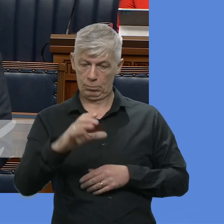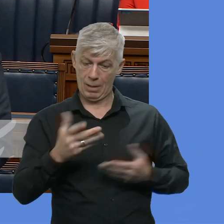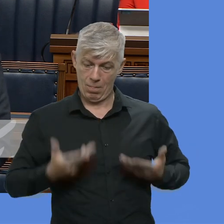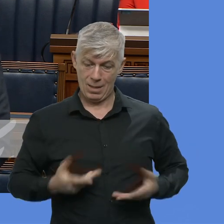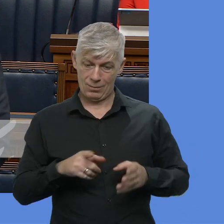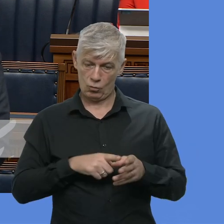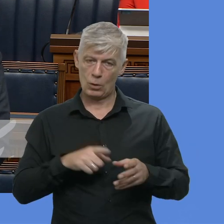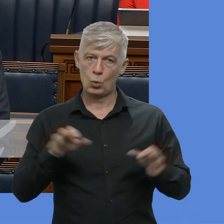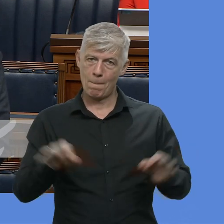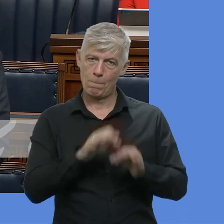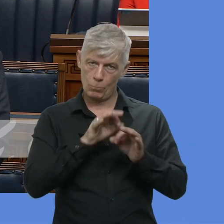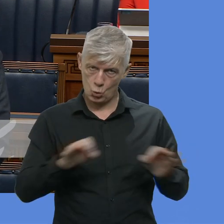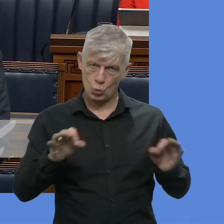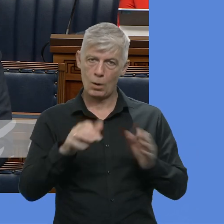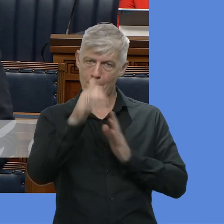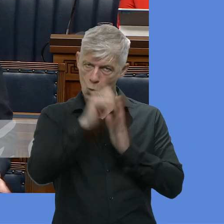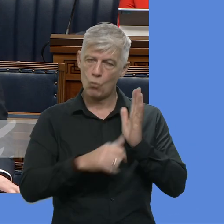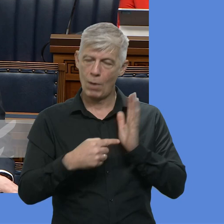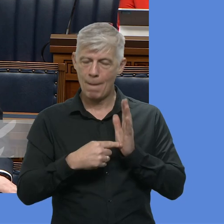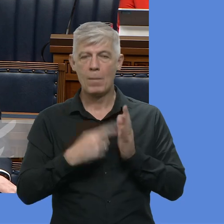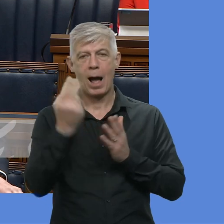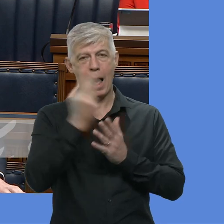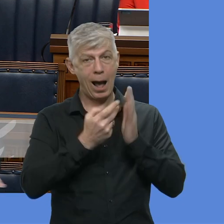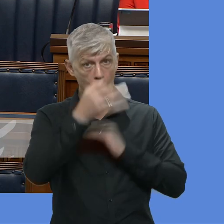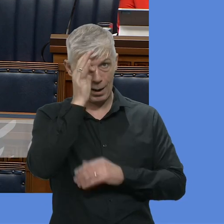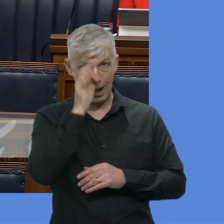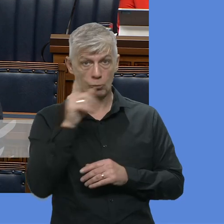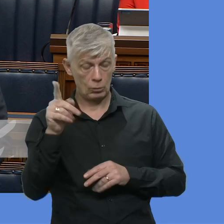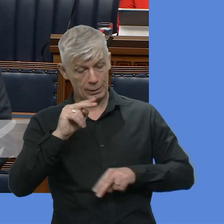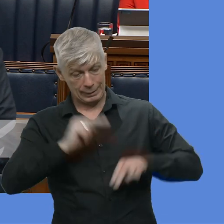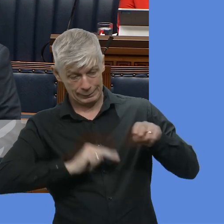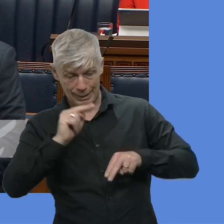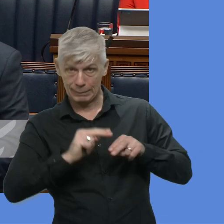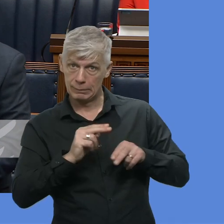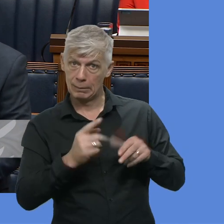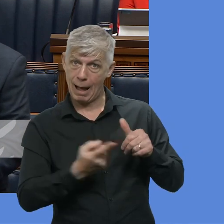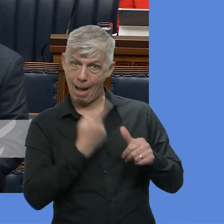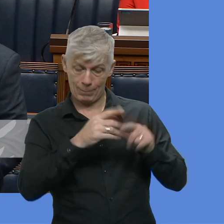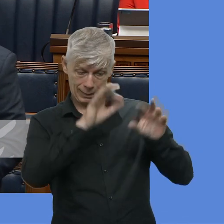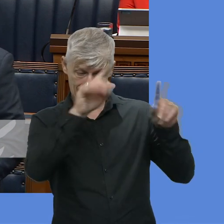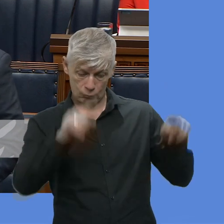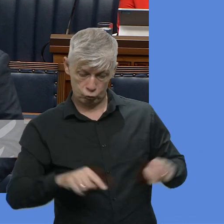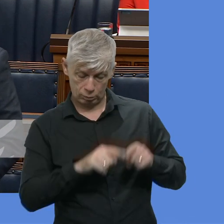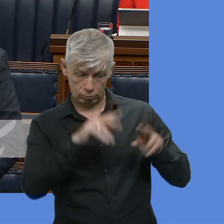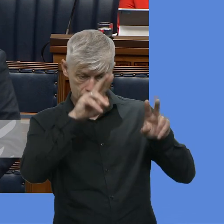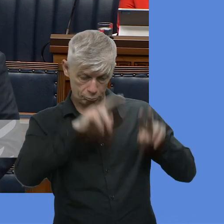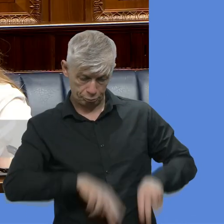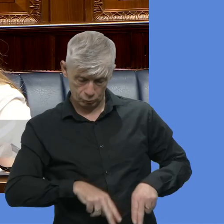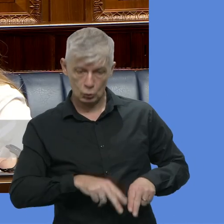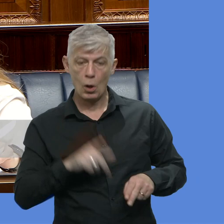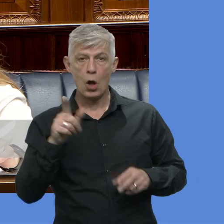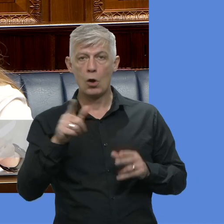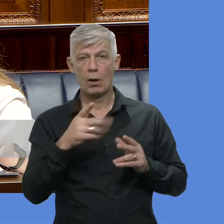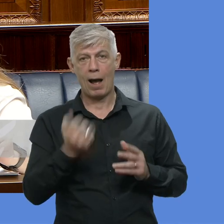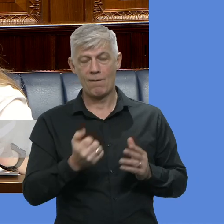the Musical Instruments Programme. The Arts Council had already assessed the applications and have now worked through the reserve list.